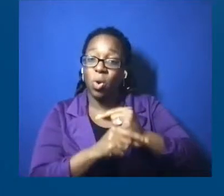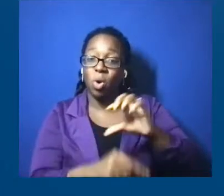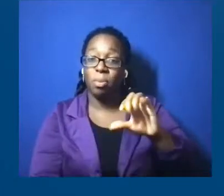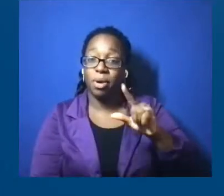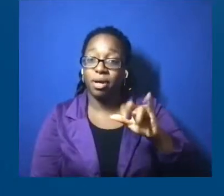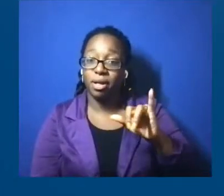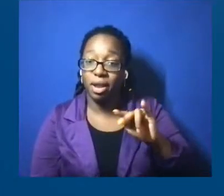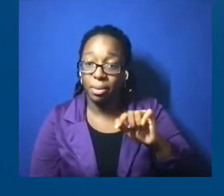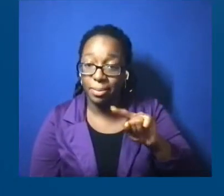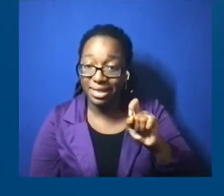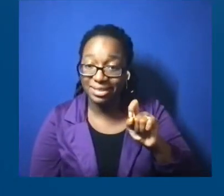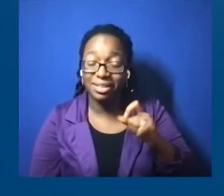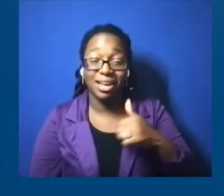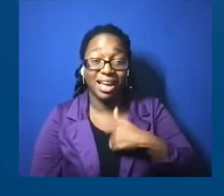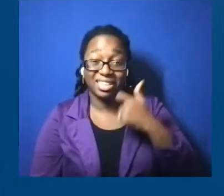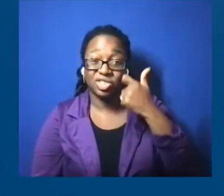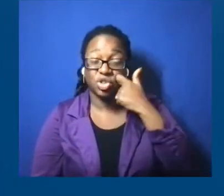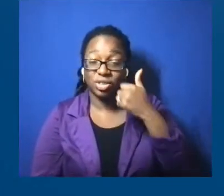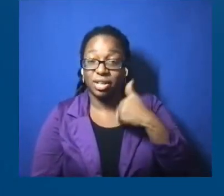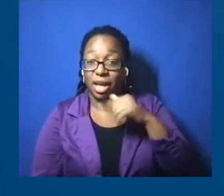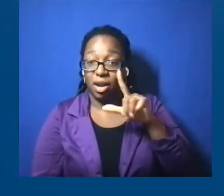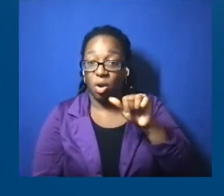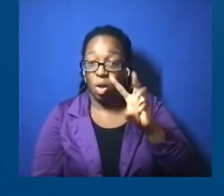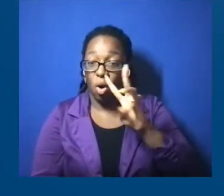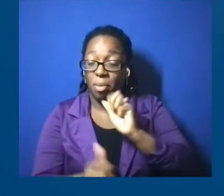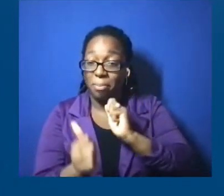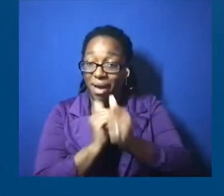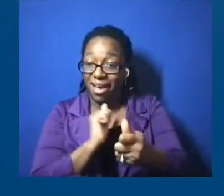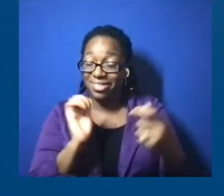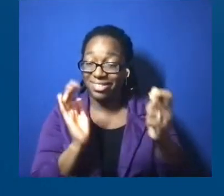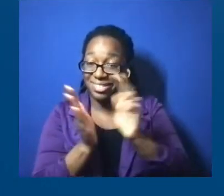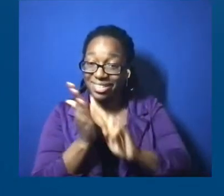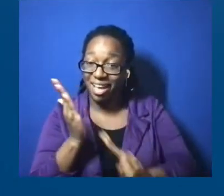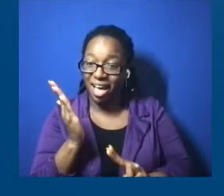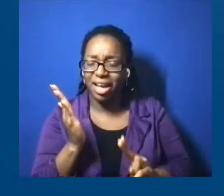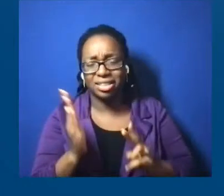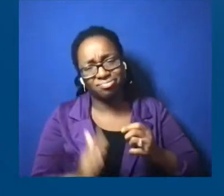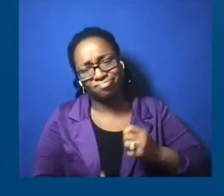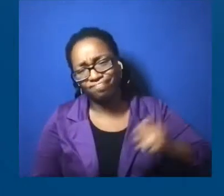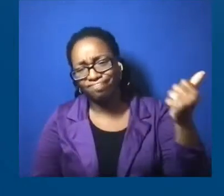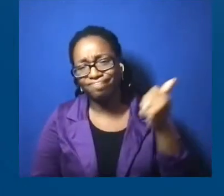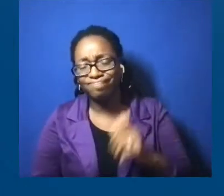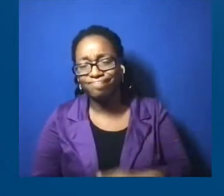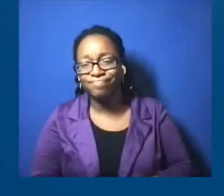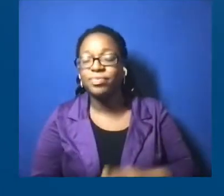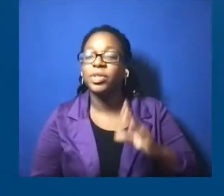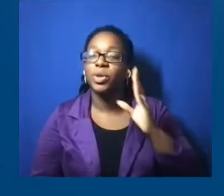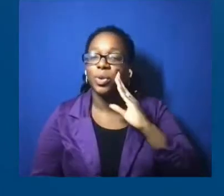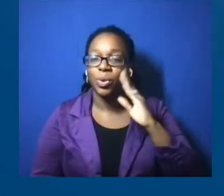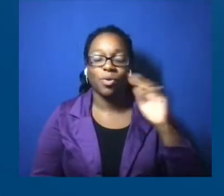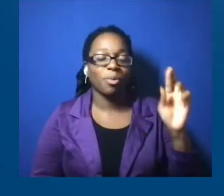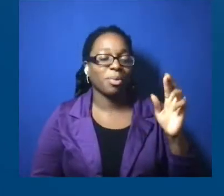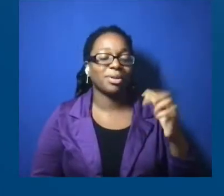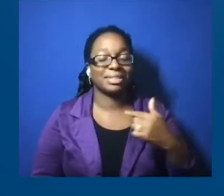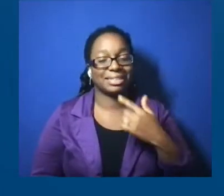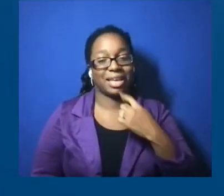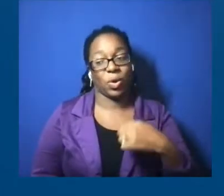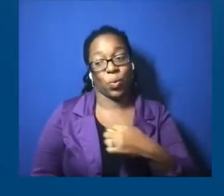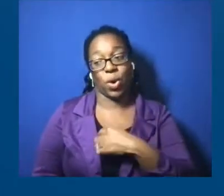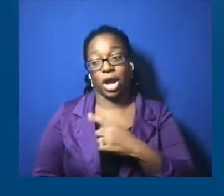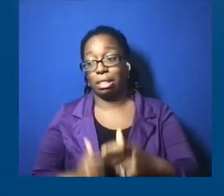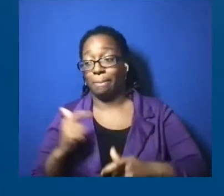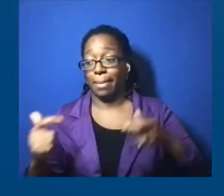gone. Look, you know Republicans love to call Democrats big spenders and claim that we